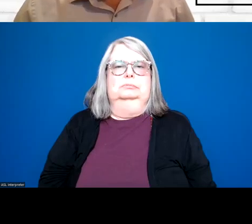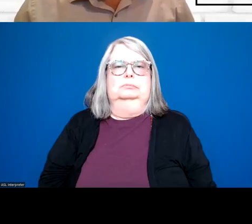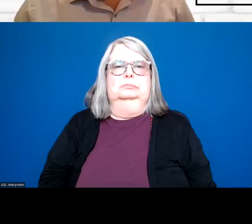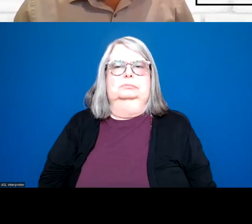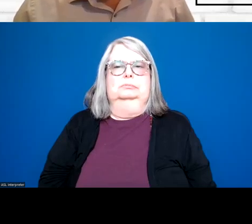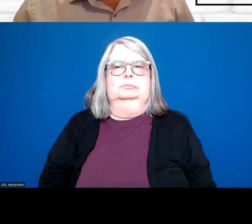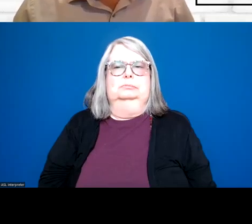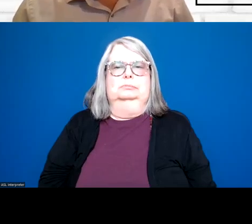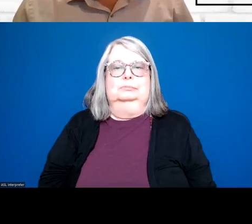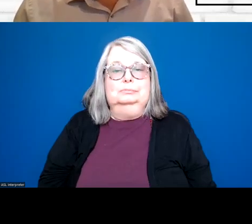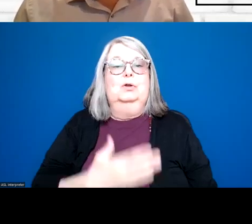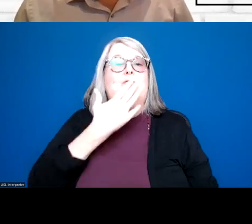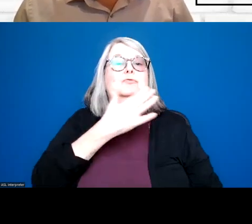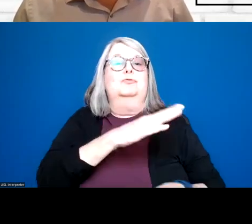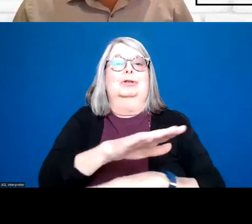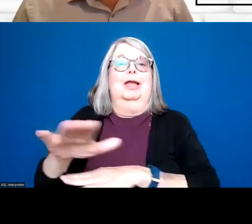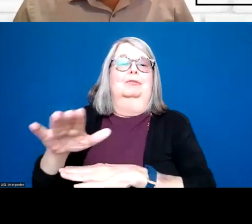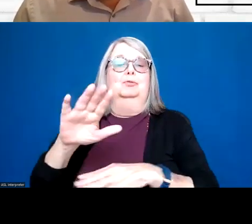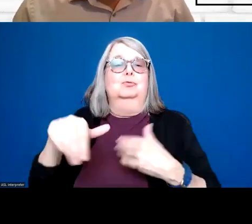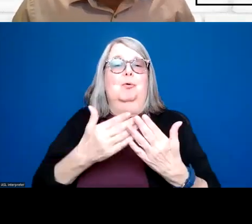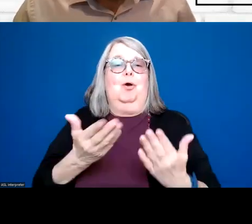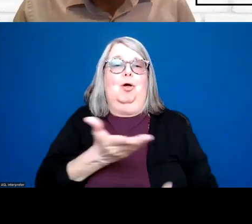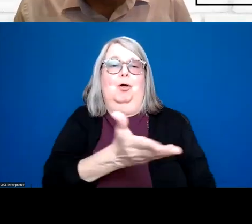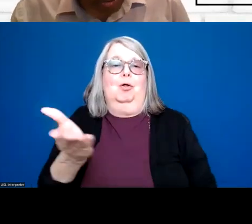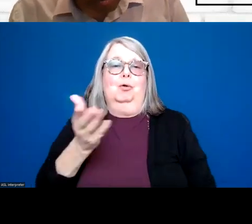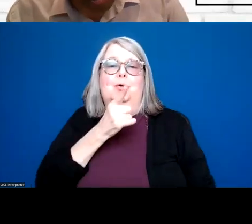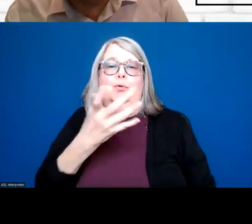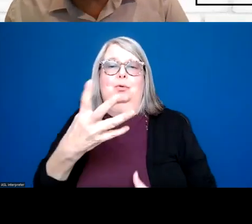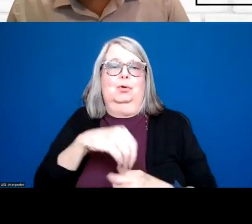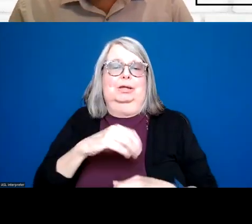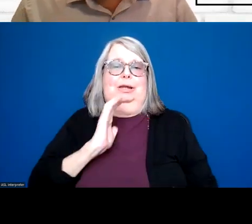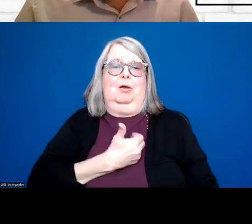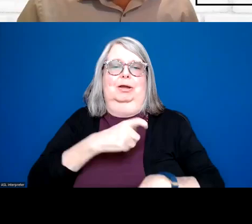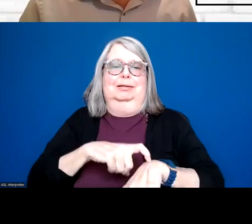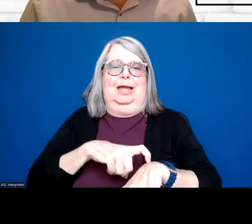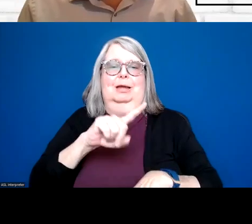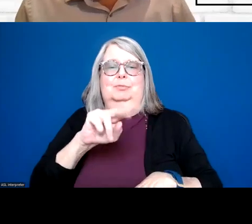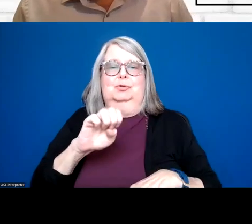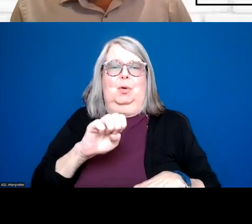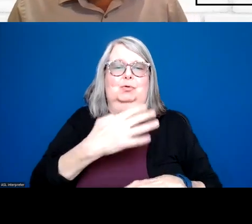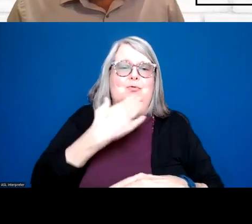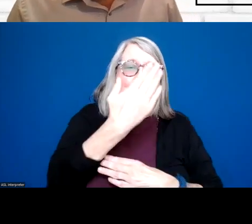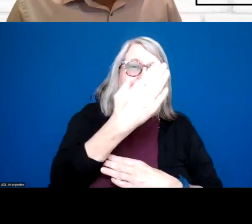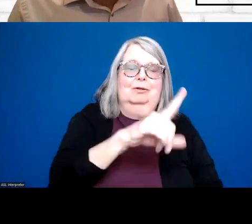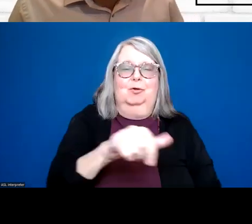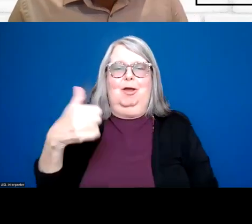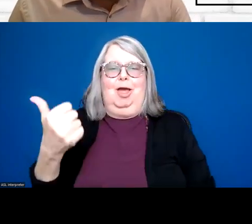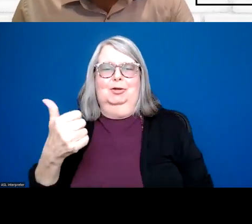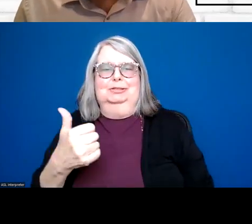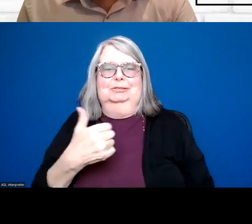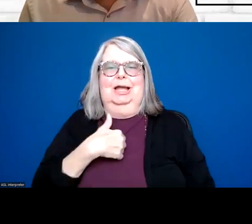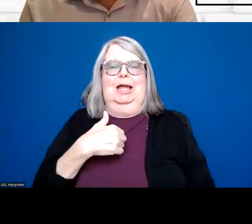And good afternoon to all those who are in our time zones. Good morning to others. I'm Dr. Brian Sims. I'm Senior